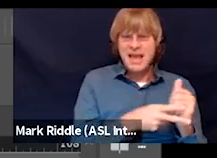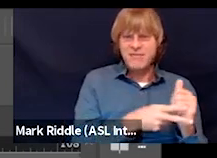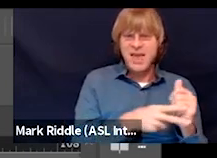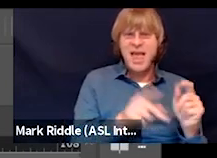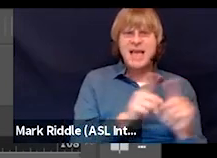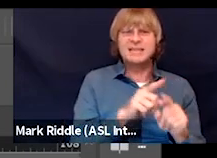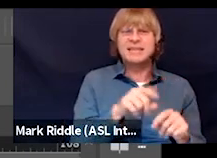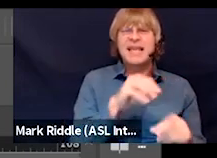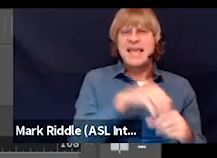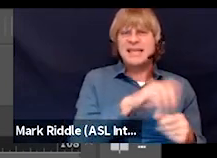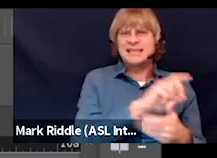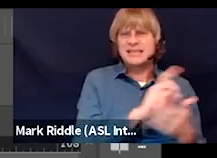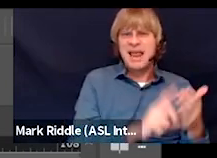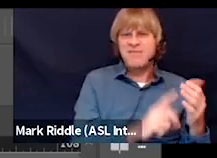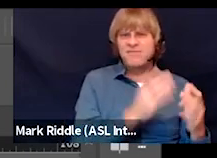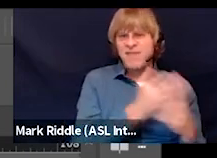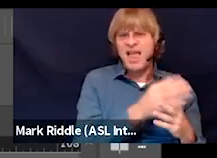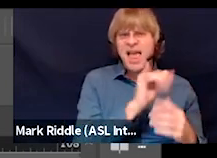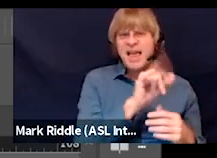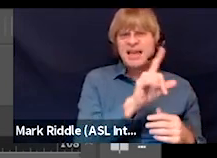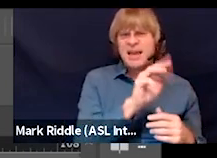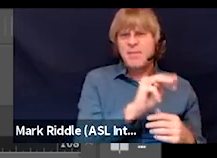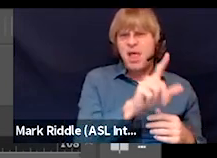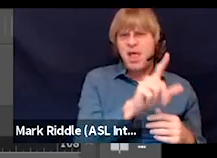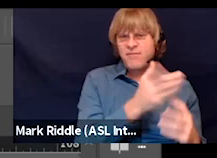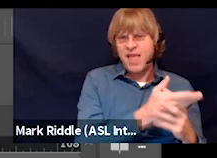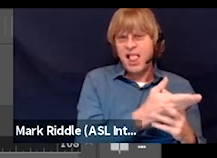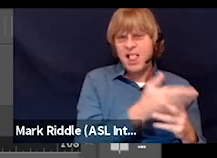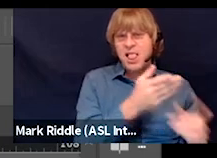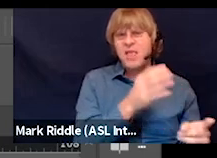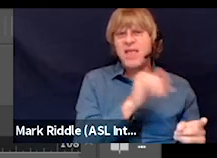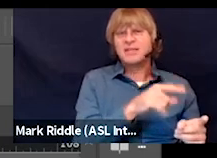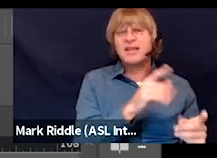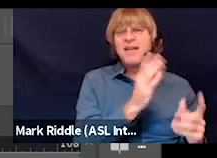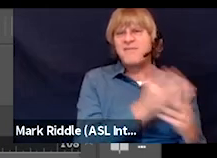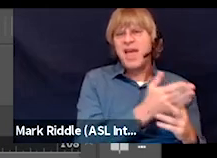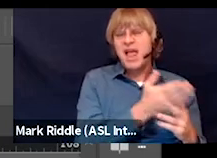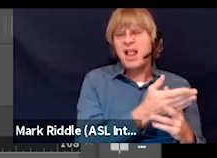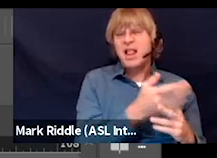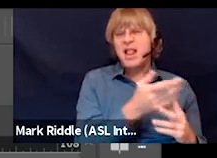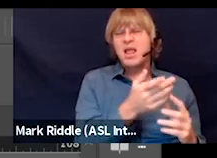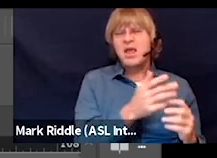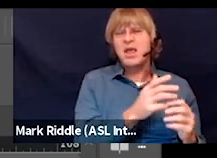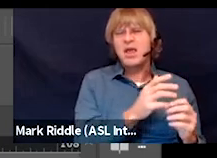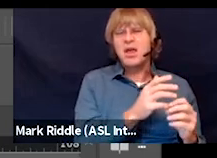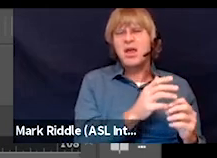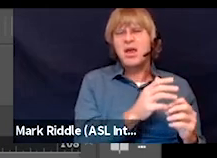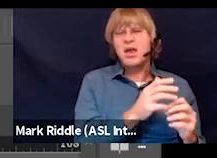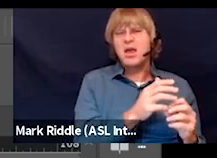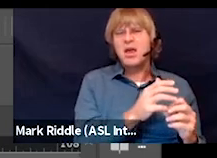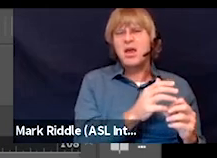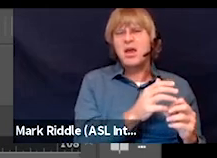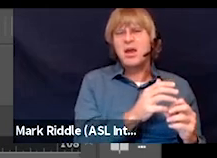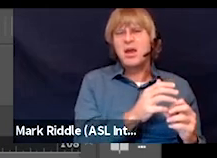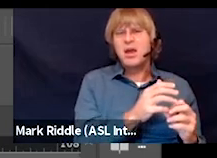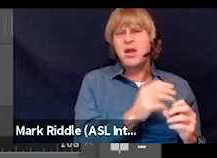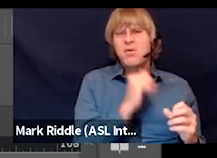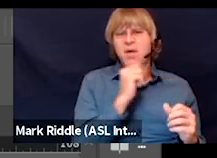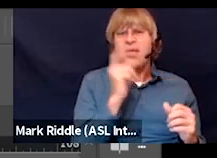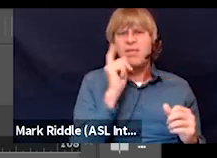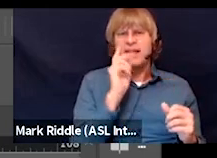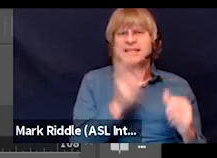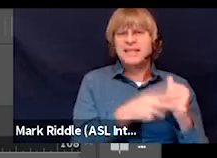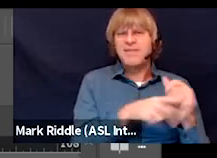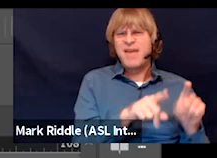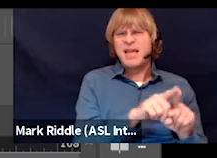an InDesign file, an IDML file. So that's a file. I don't think it's a save as. It